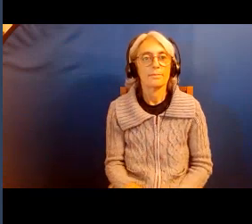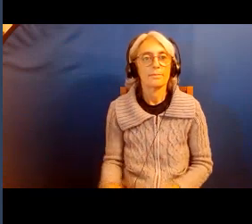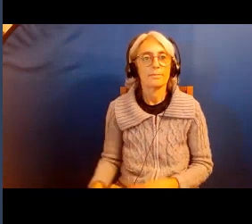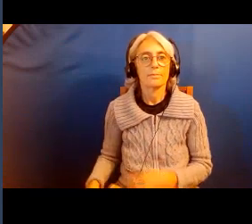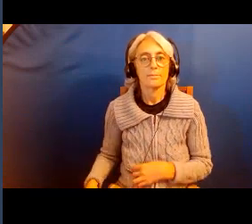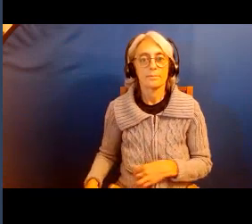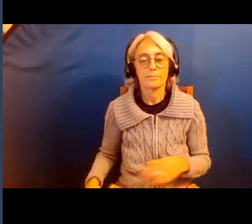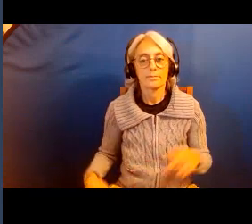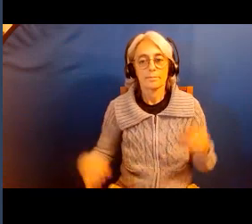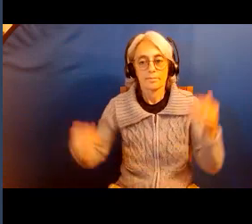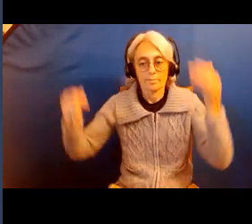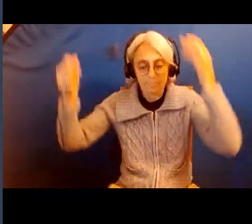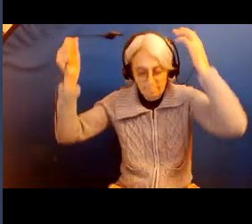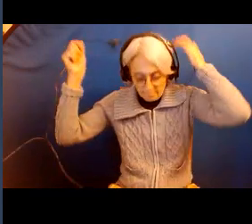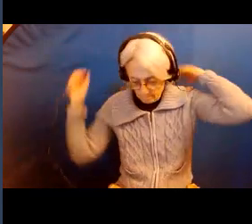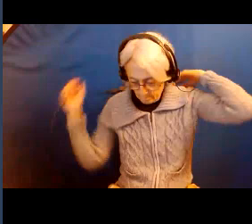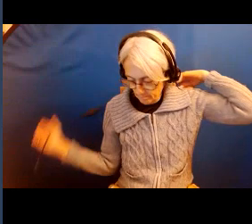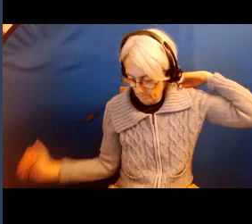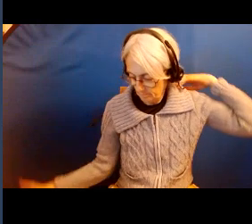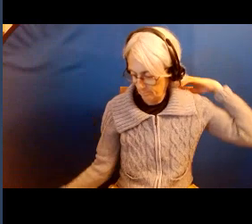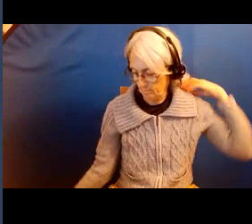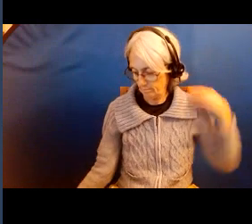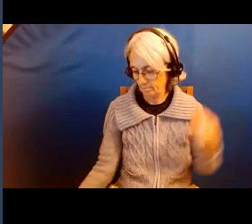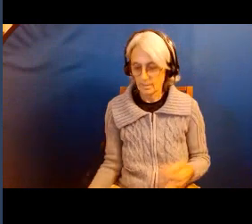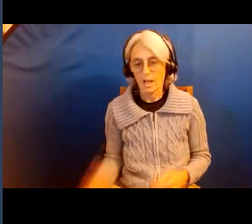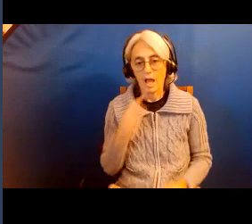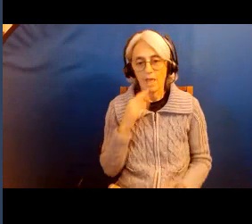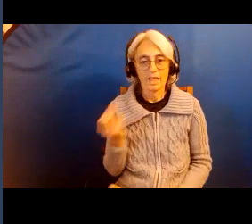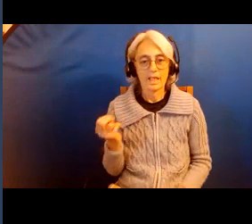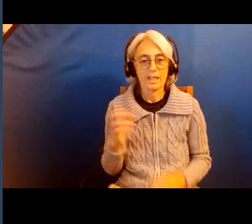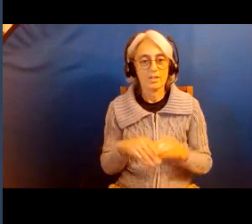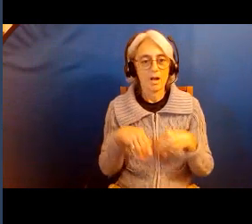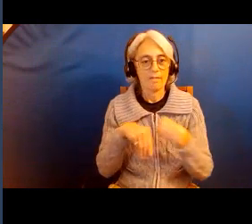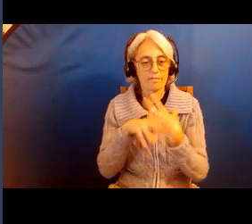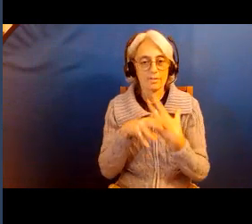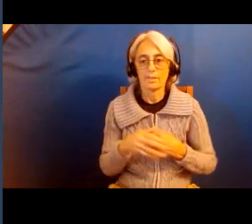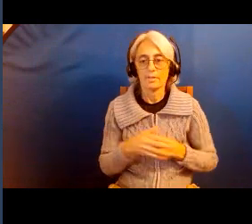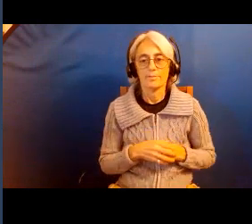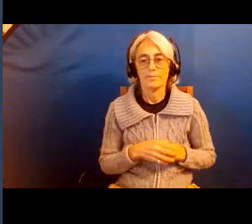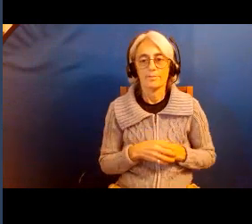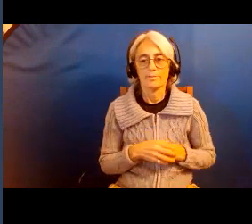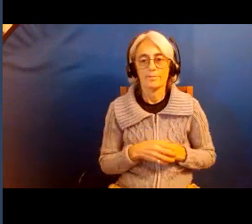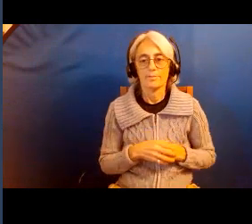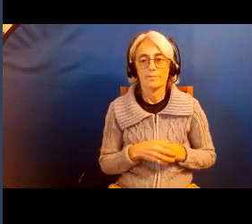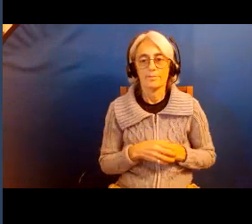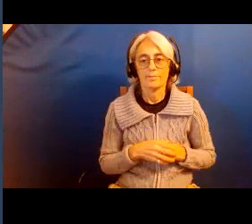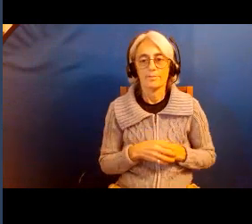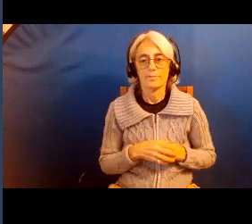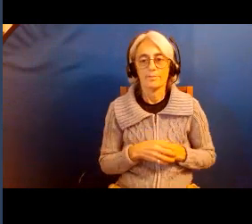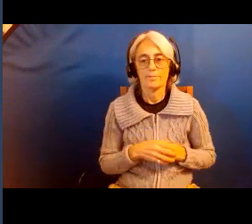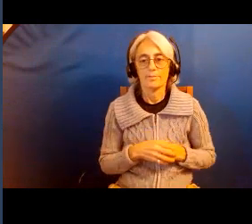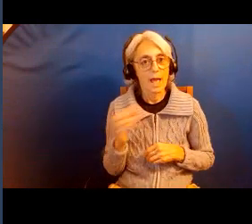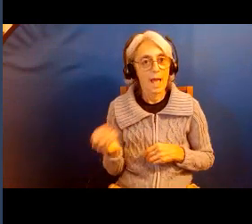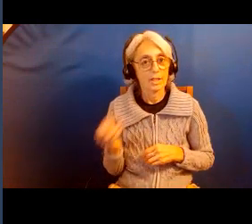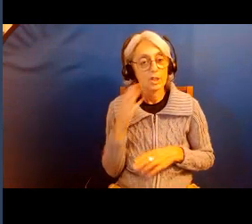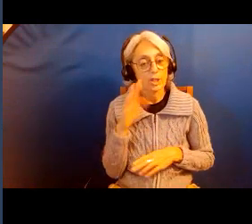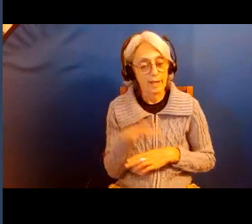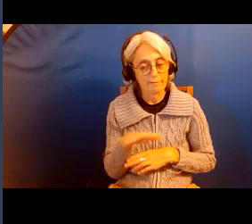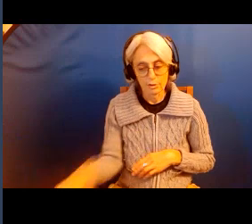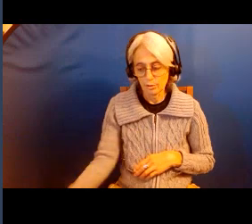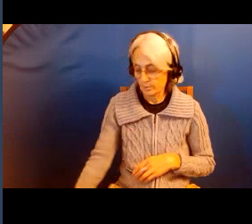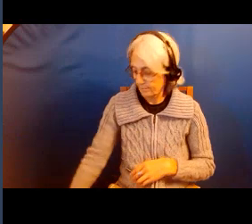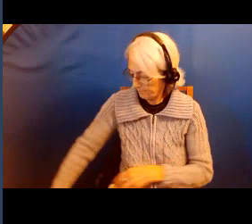And I believe he is on virtually. Okay. Hello, and good afternoon. Thank